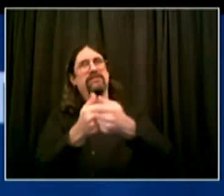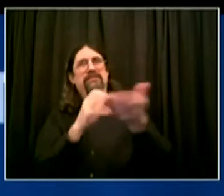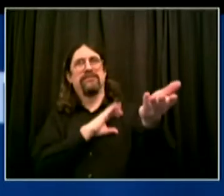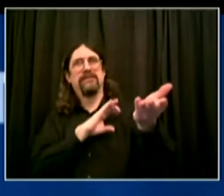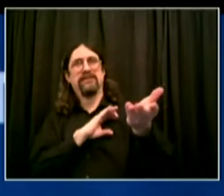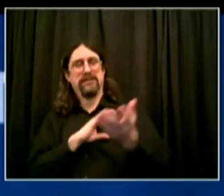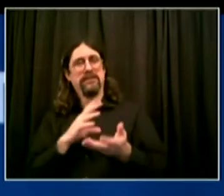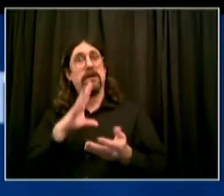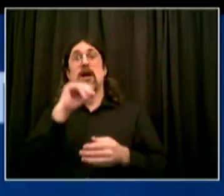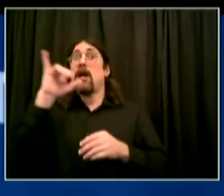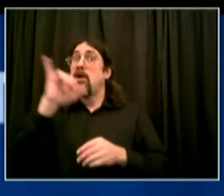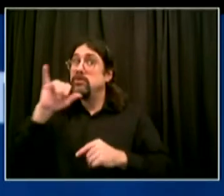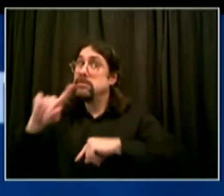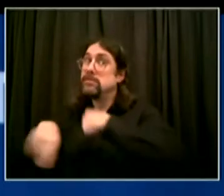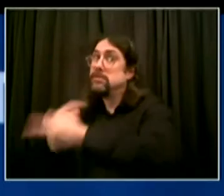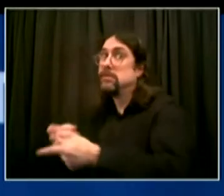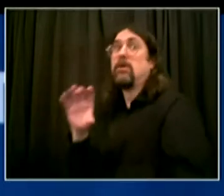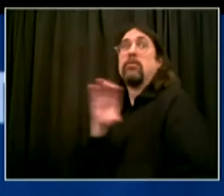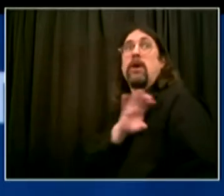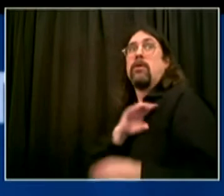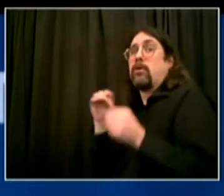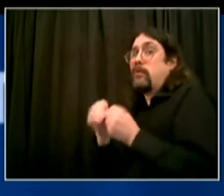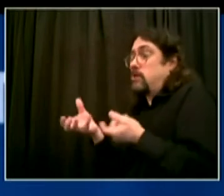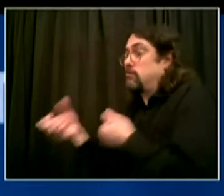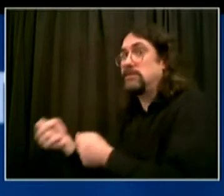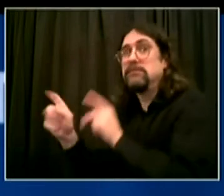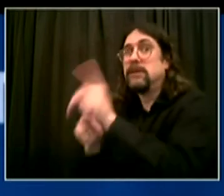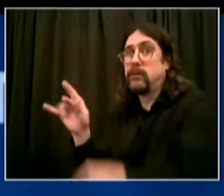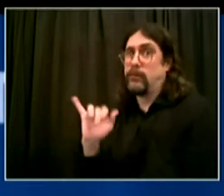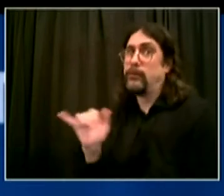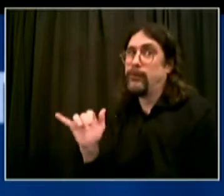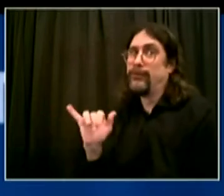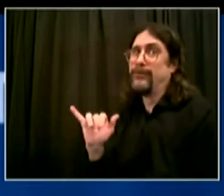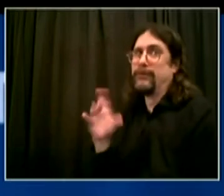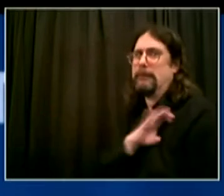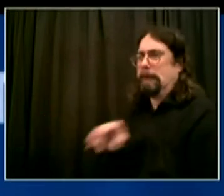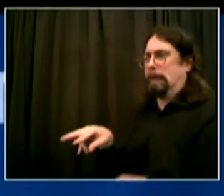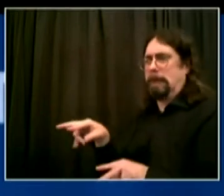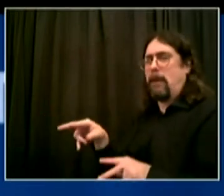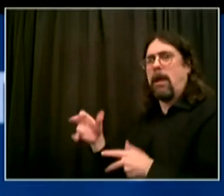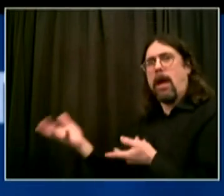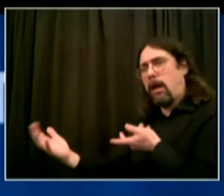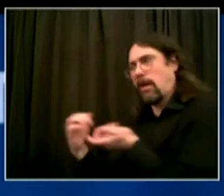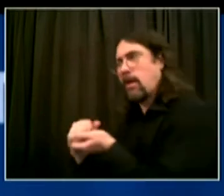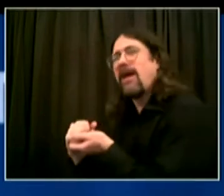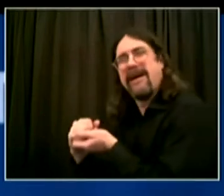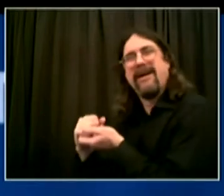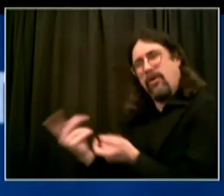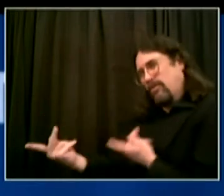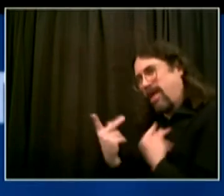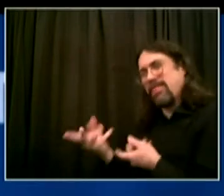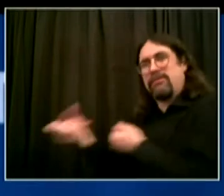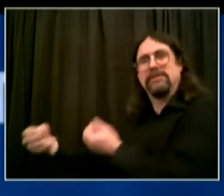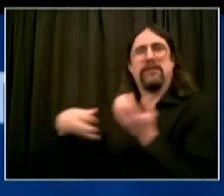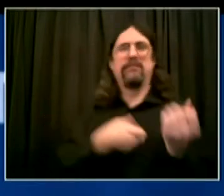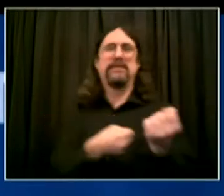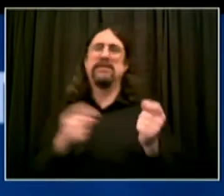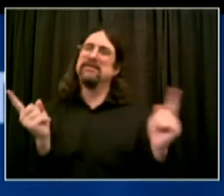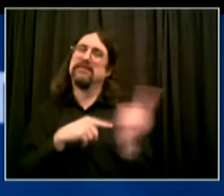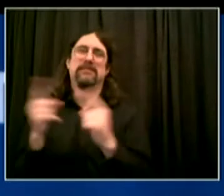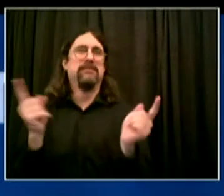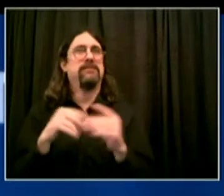really lends to an environment where it's a team process. And you've talked about it, and we've certainly